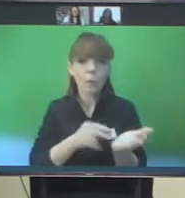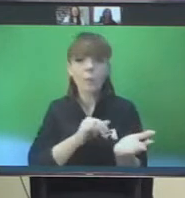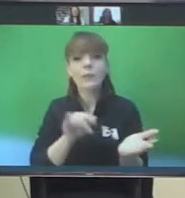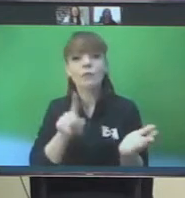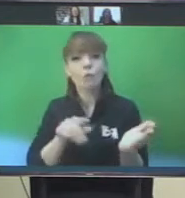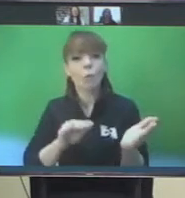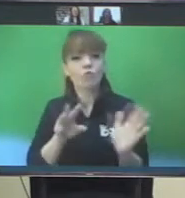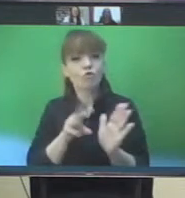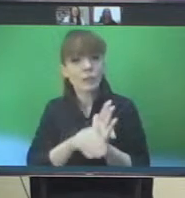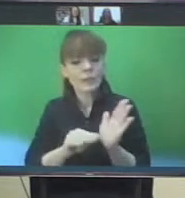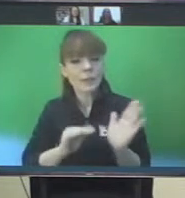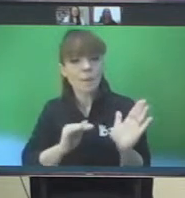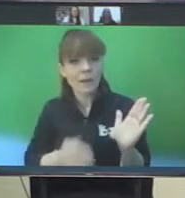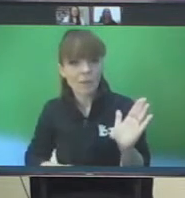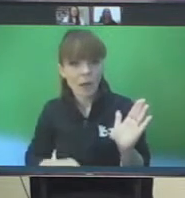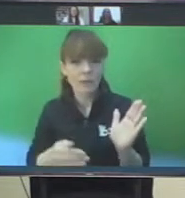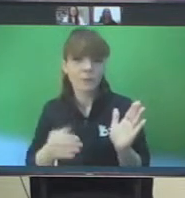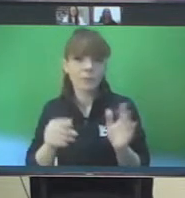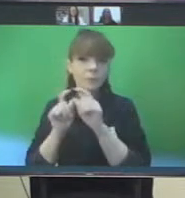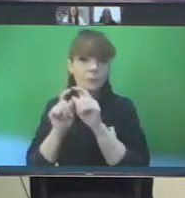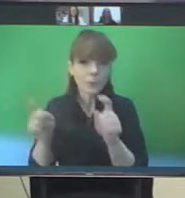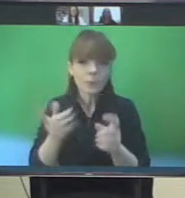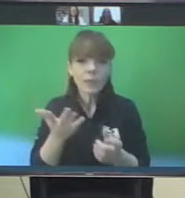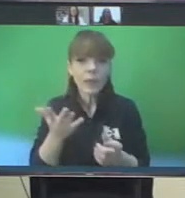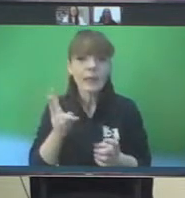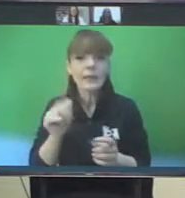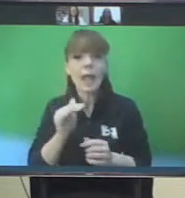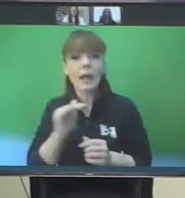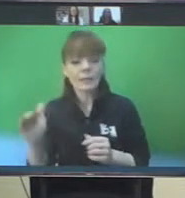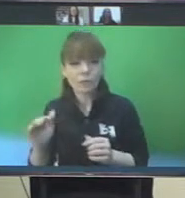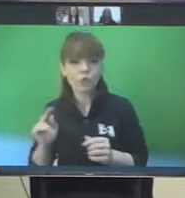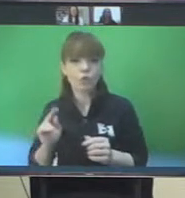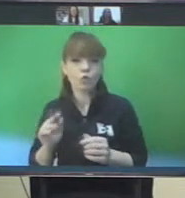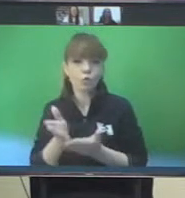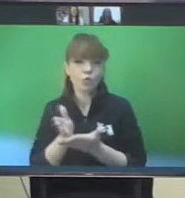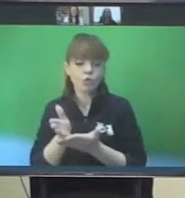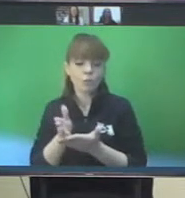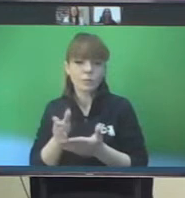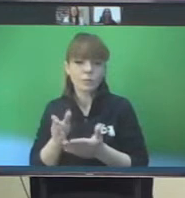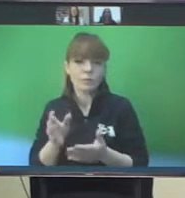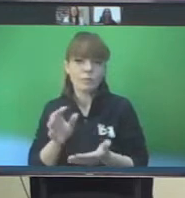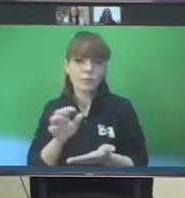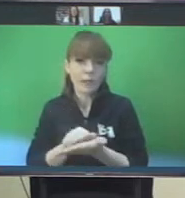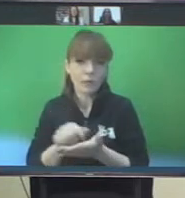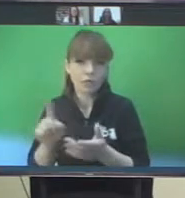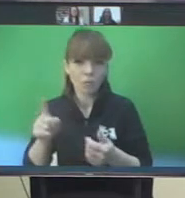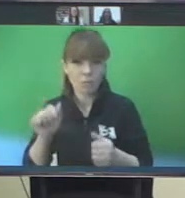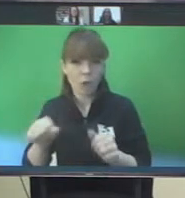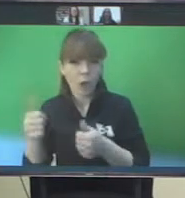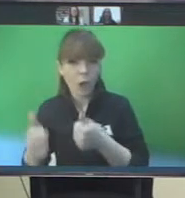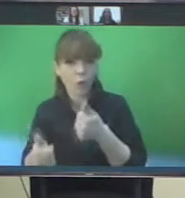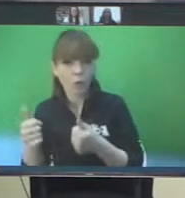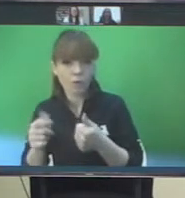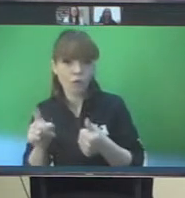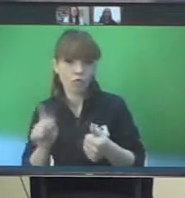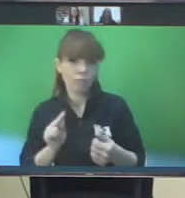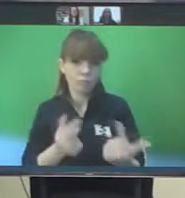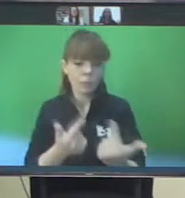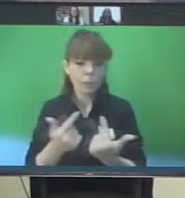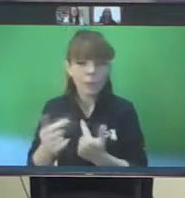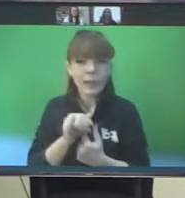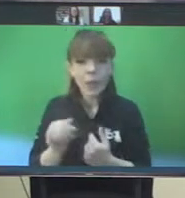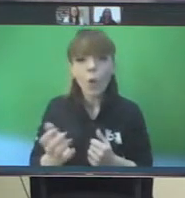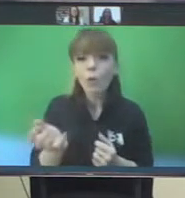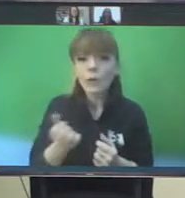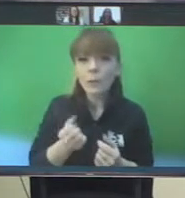all possible instruments, including private employment companies, which could be competitive, which could compete for the people with disabilities